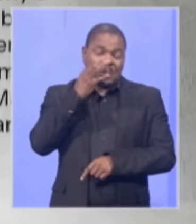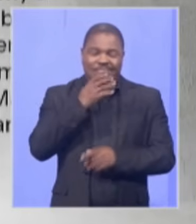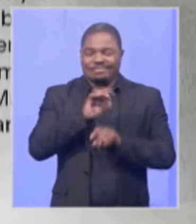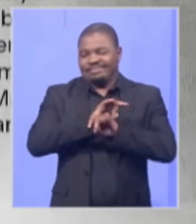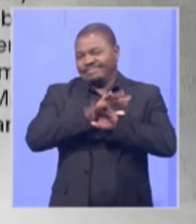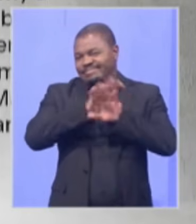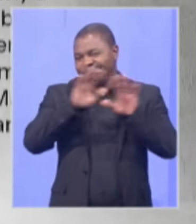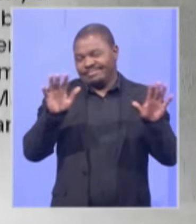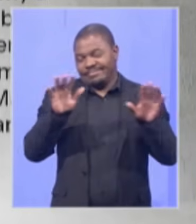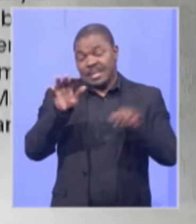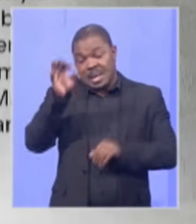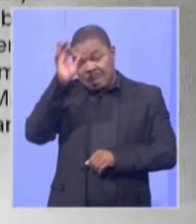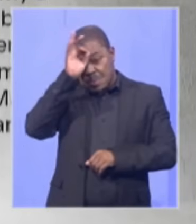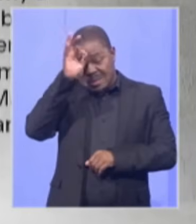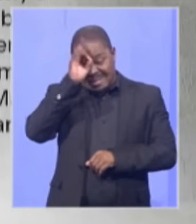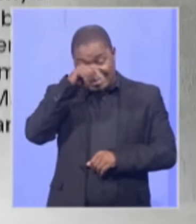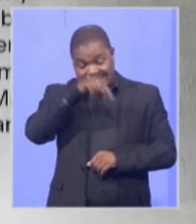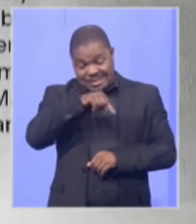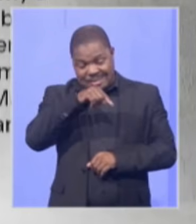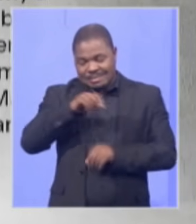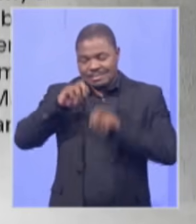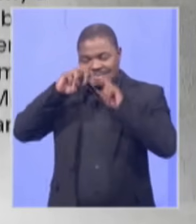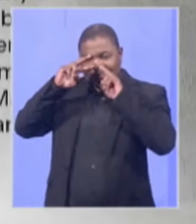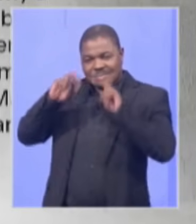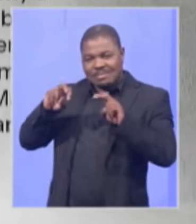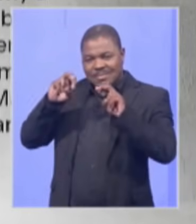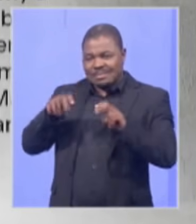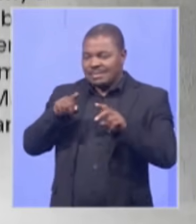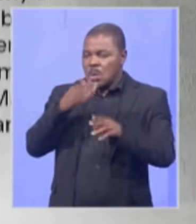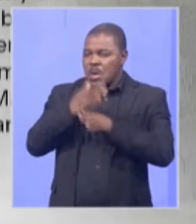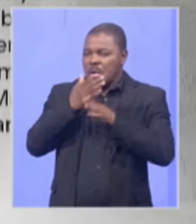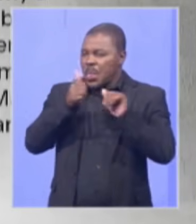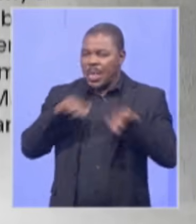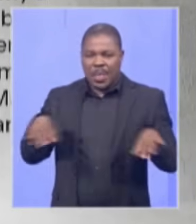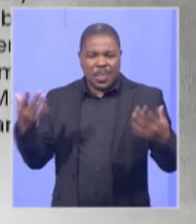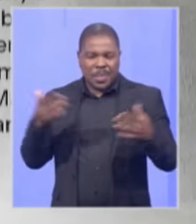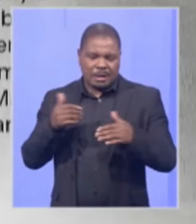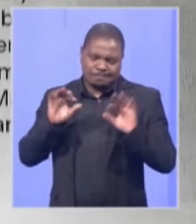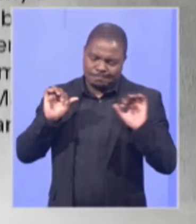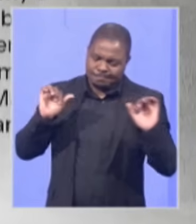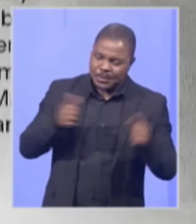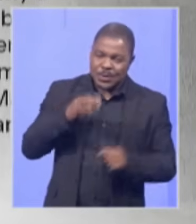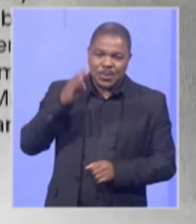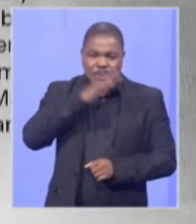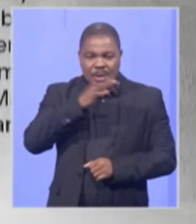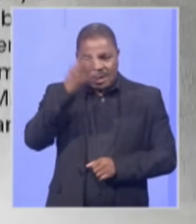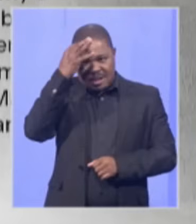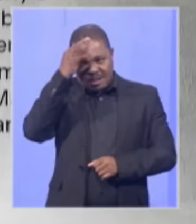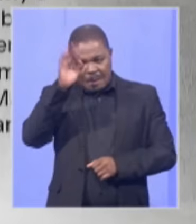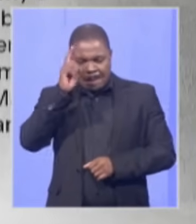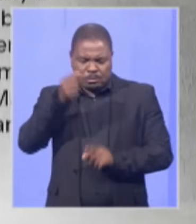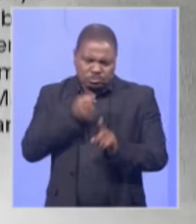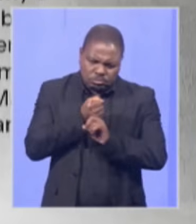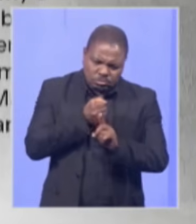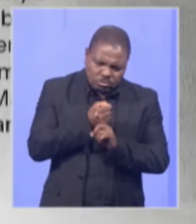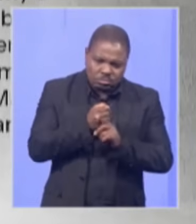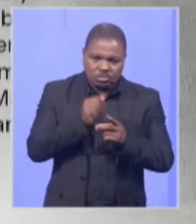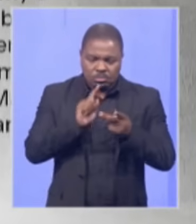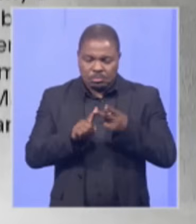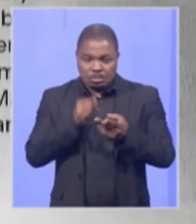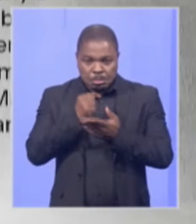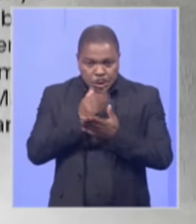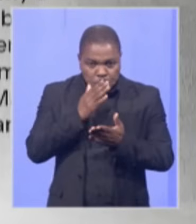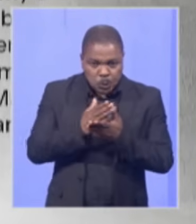gore maphodisa a ditirelo tša forensiki ga ba dire mošomo wa bona ka botshepegi. Mmušo o swanetše o ba šale morago go bona gore